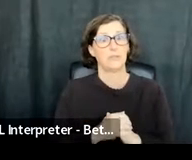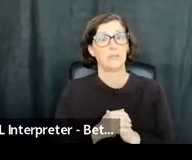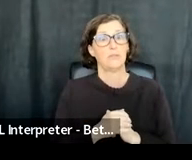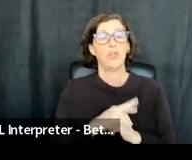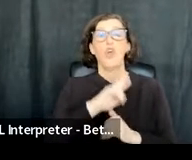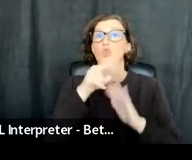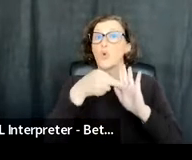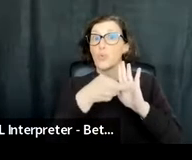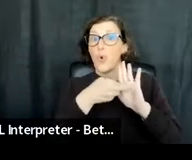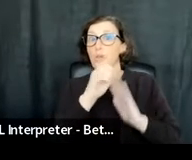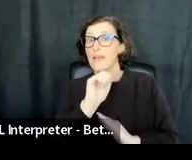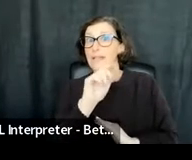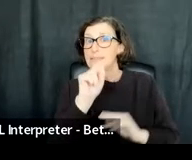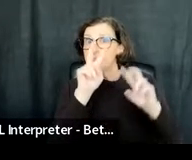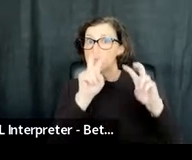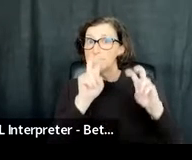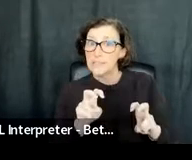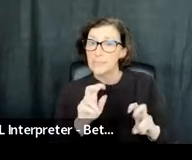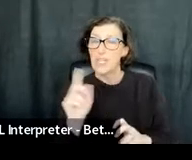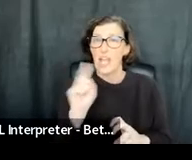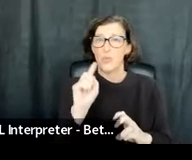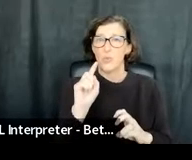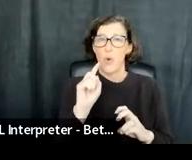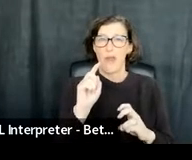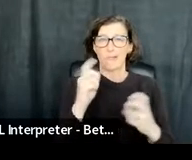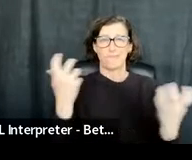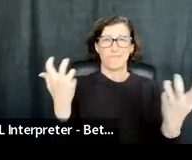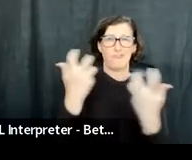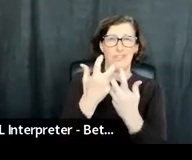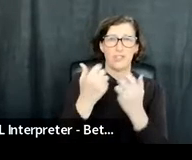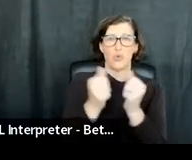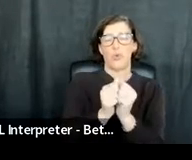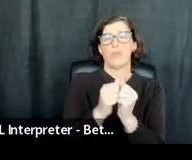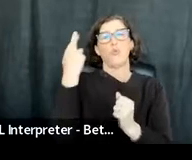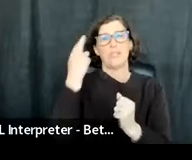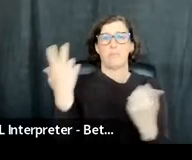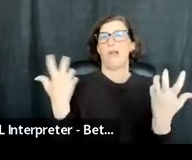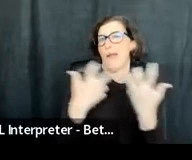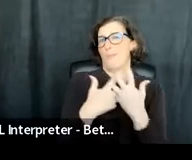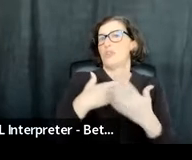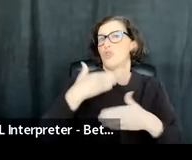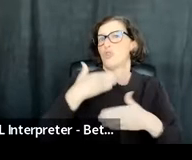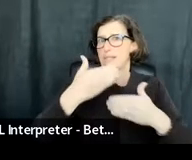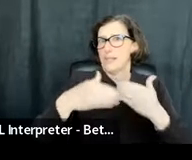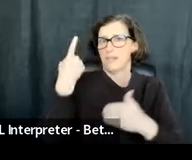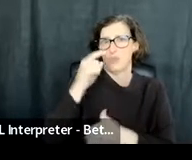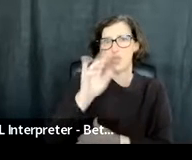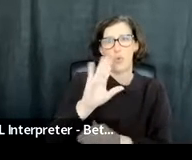role of the AT assessment and where it fits within the reasonable accommodations process in the